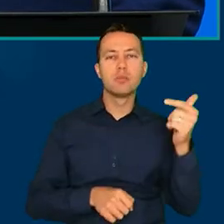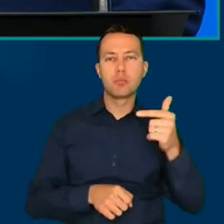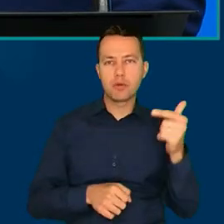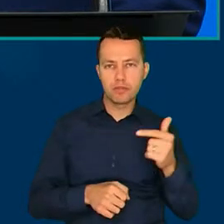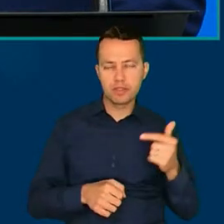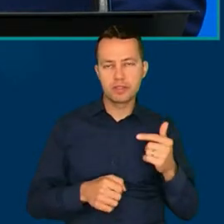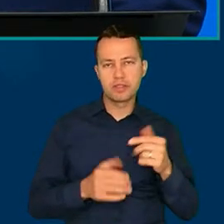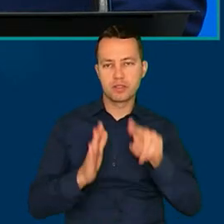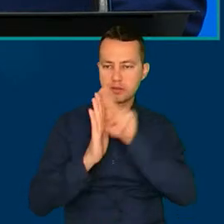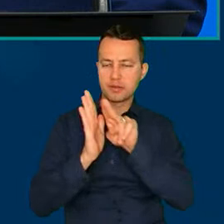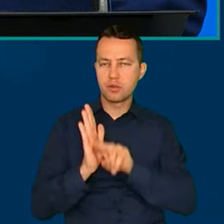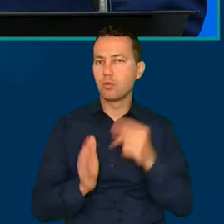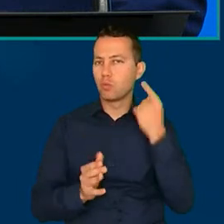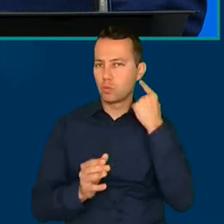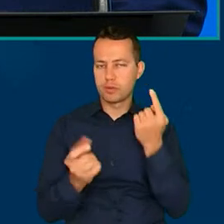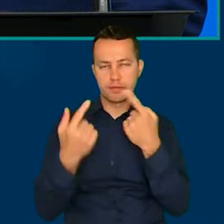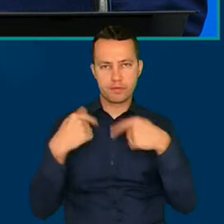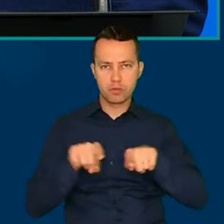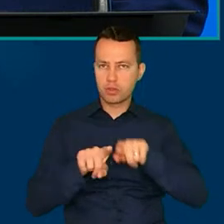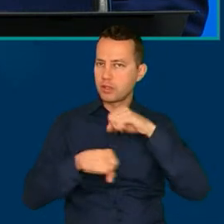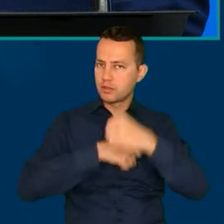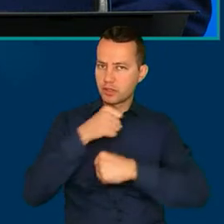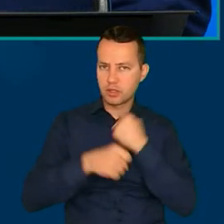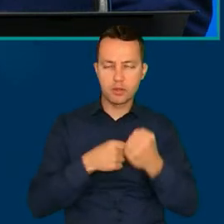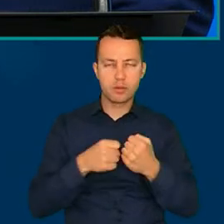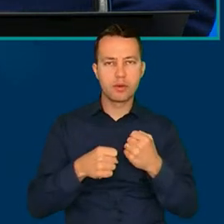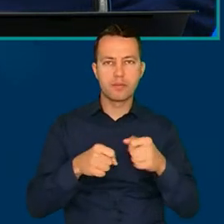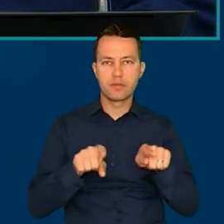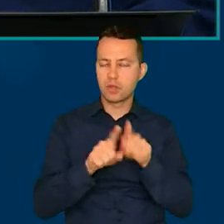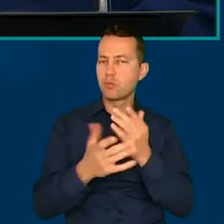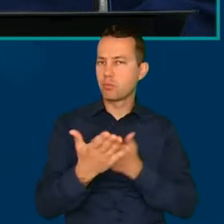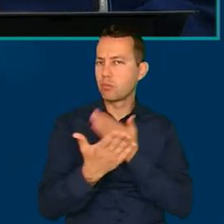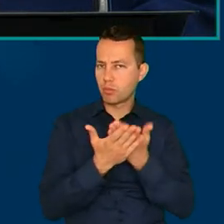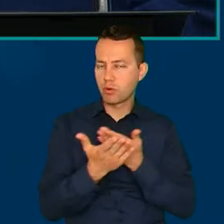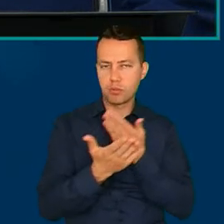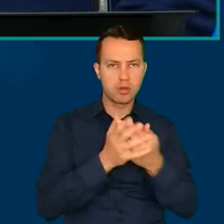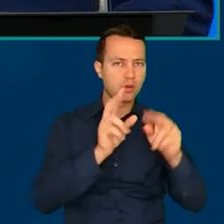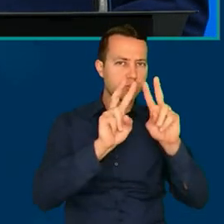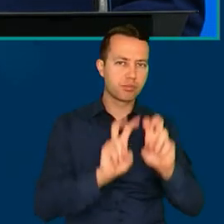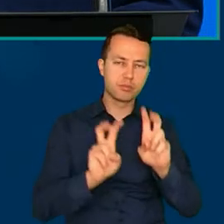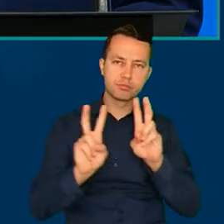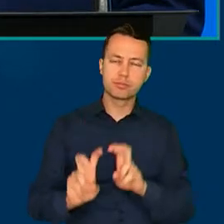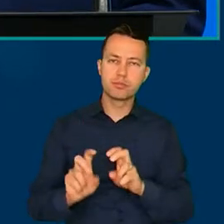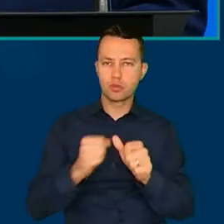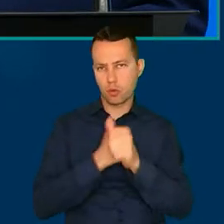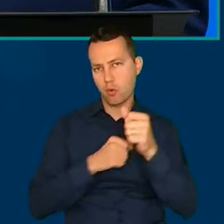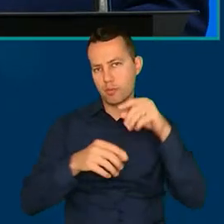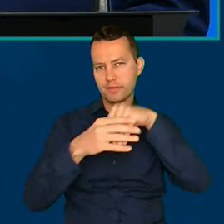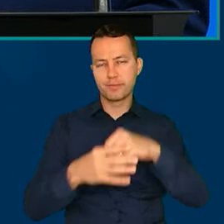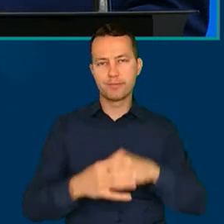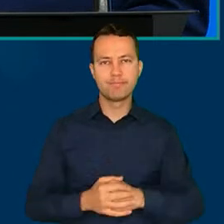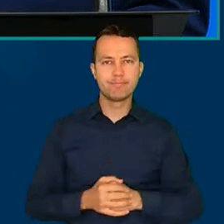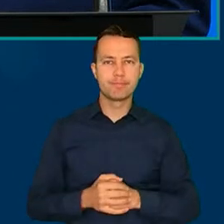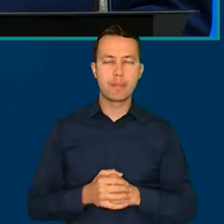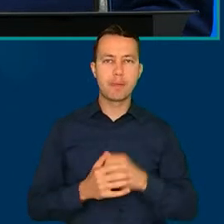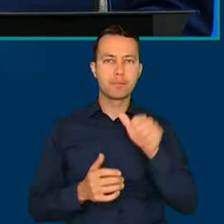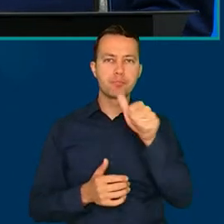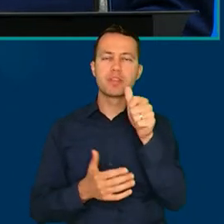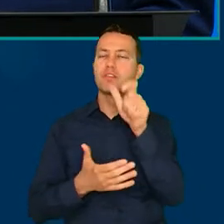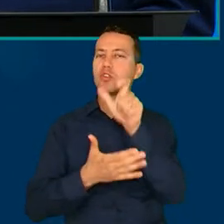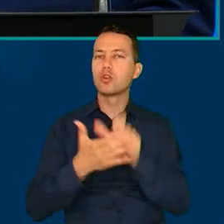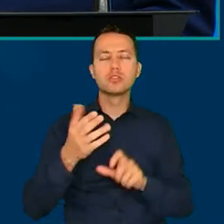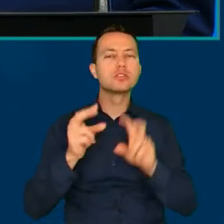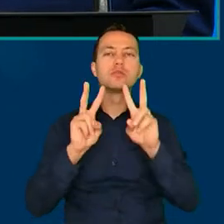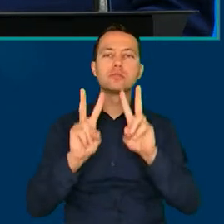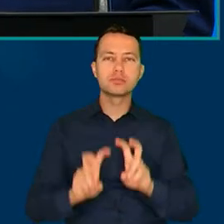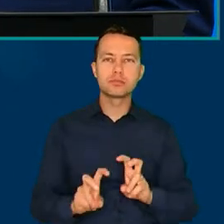multinational enterprises should strictly follow those proposals that are included in this document. So the first